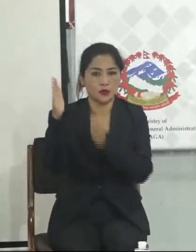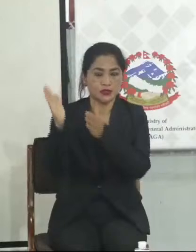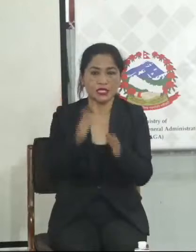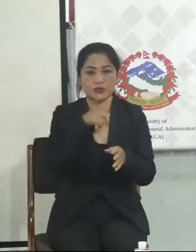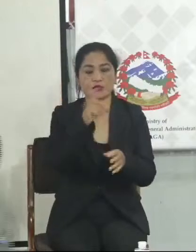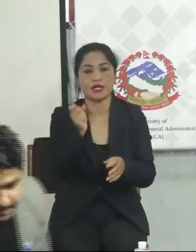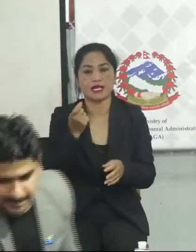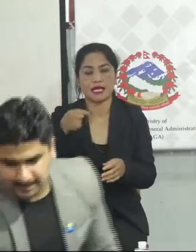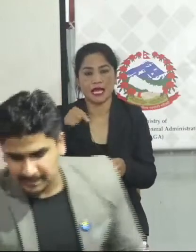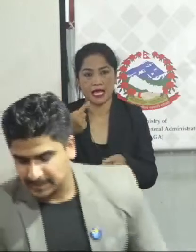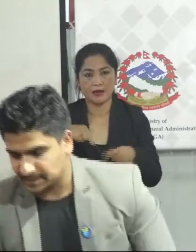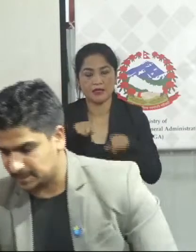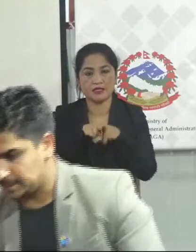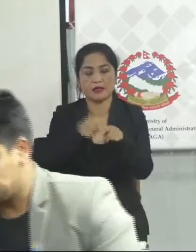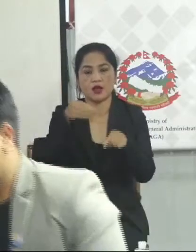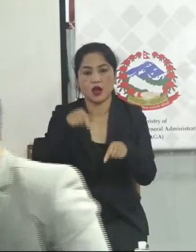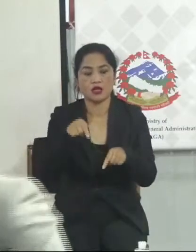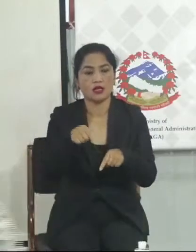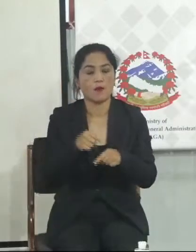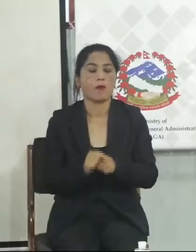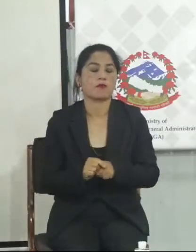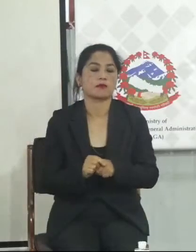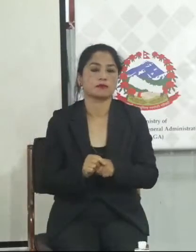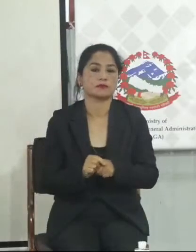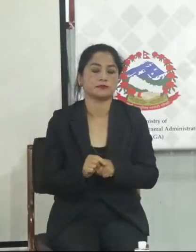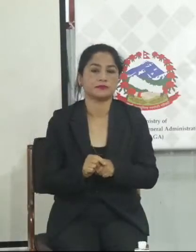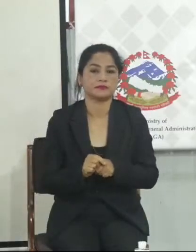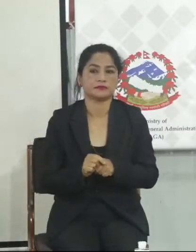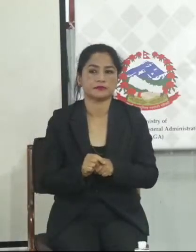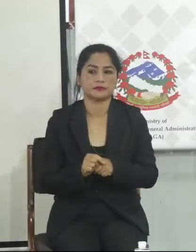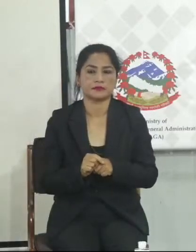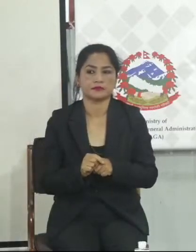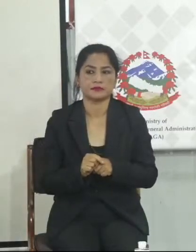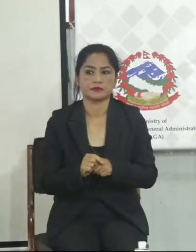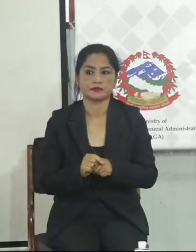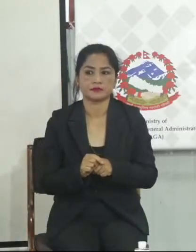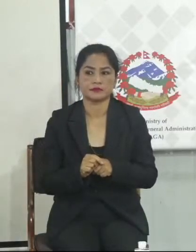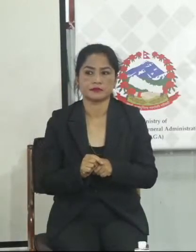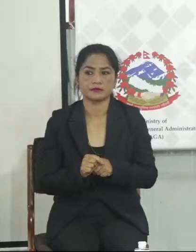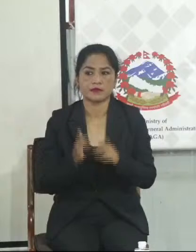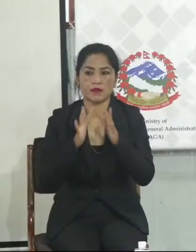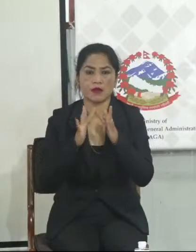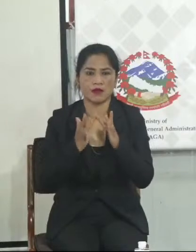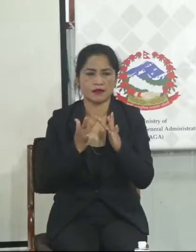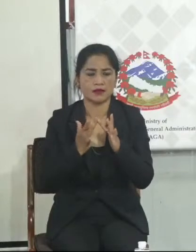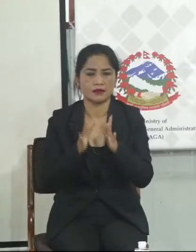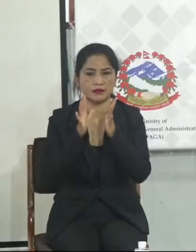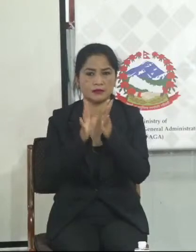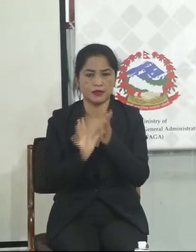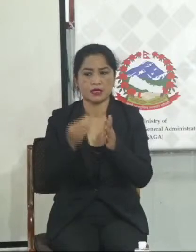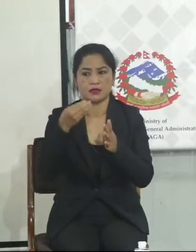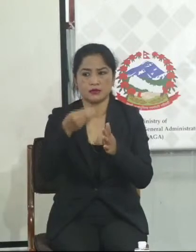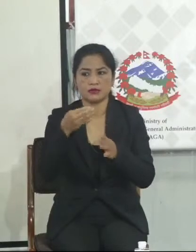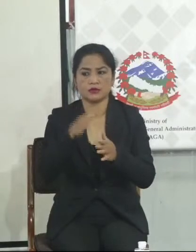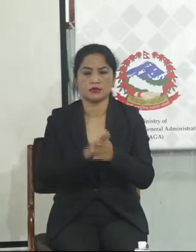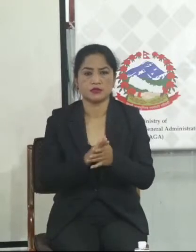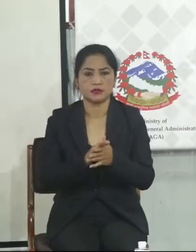we have from the Zoom, who is Dr. Tulsi Prasad